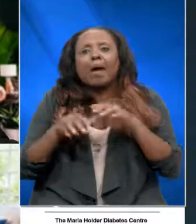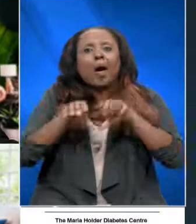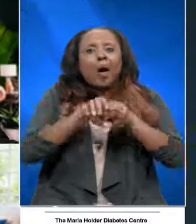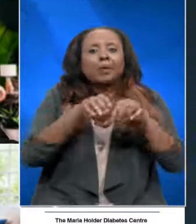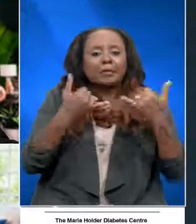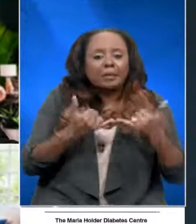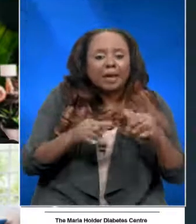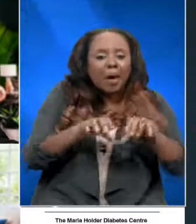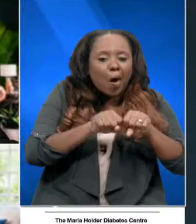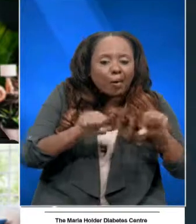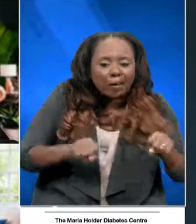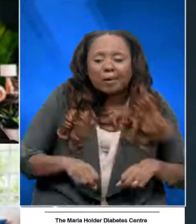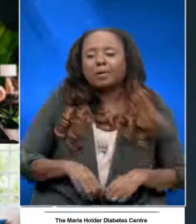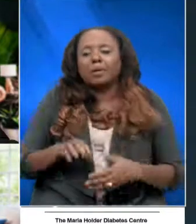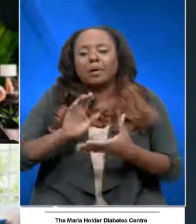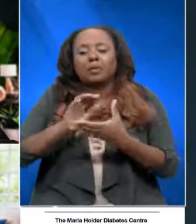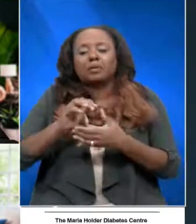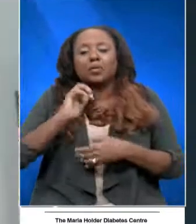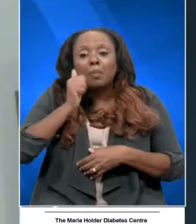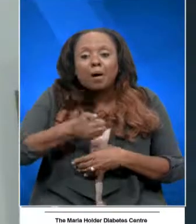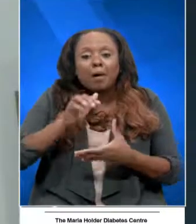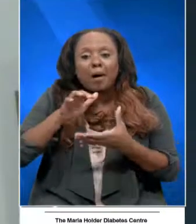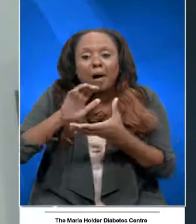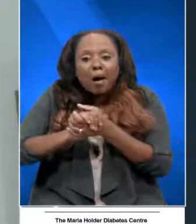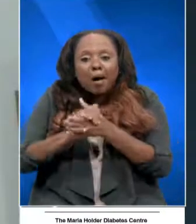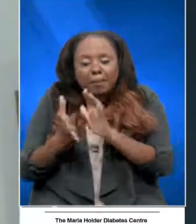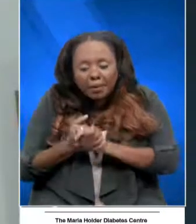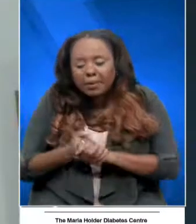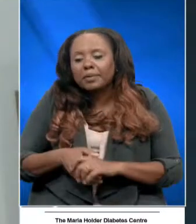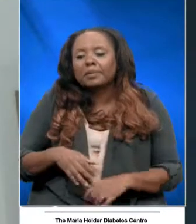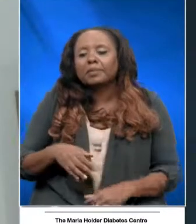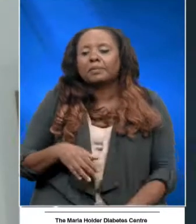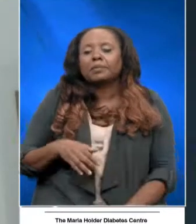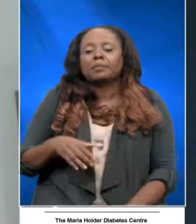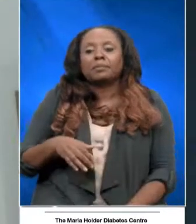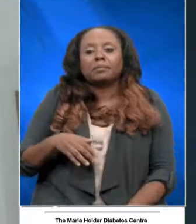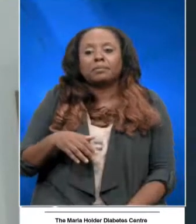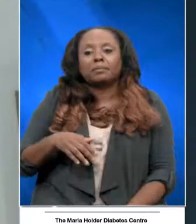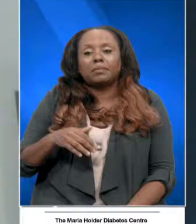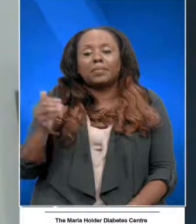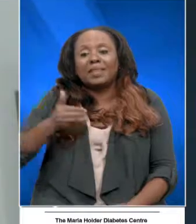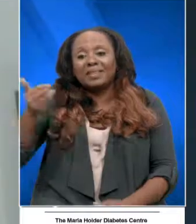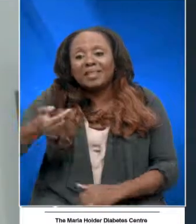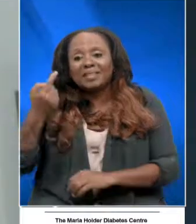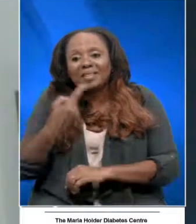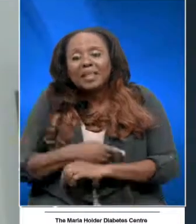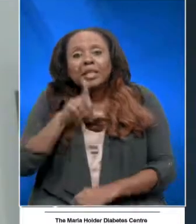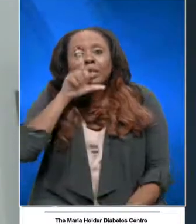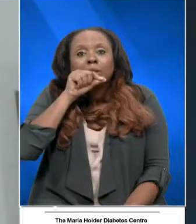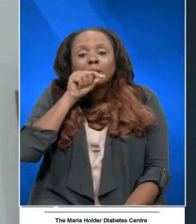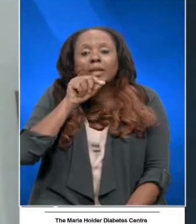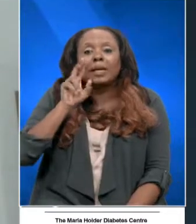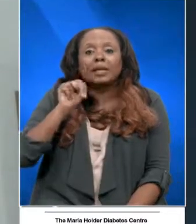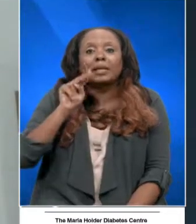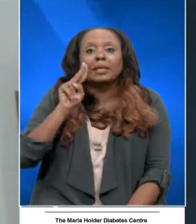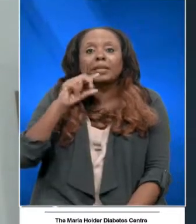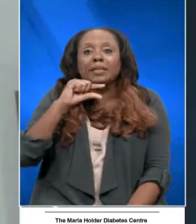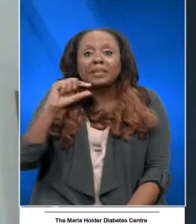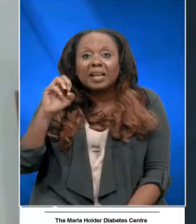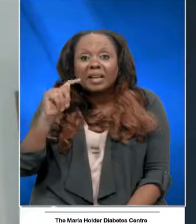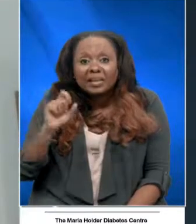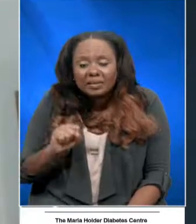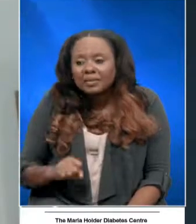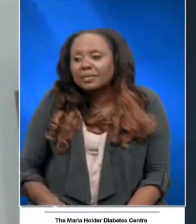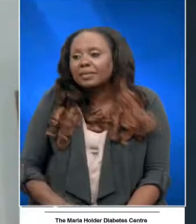tomorrow, burger the next day, chicken nuggets the next day, that's 4 straight days of high salt,